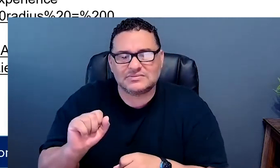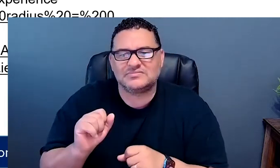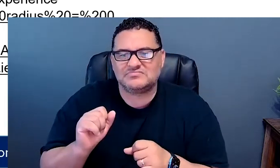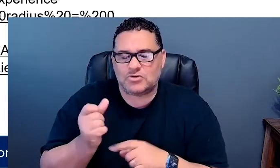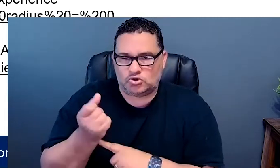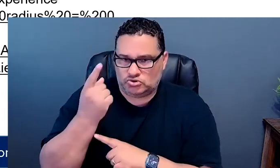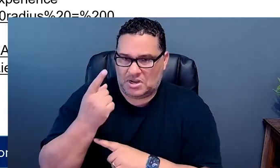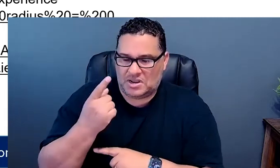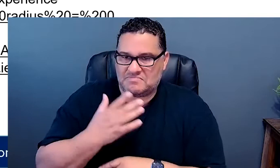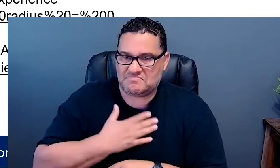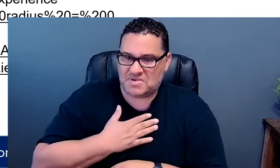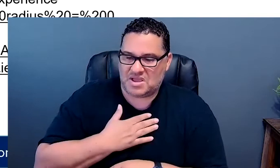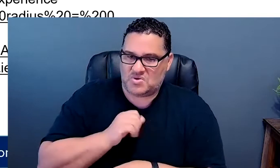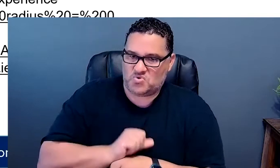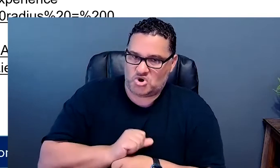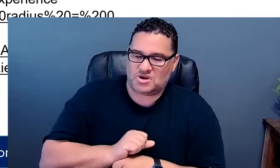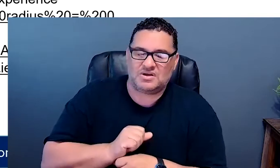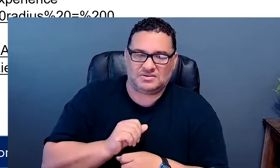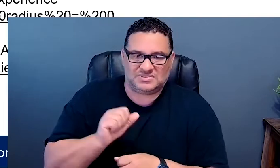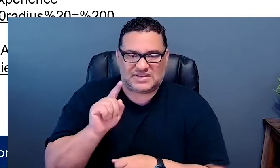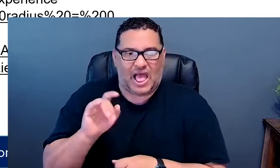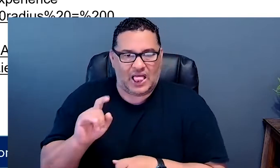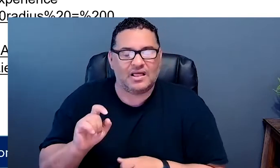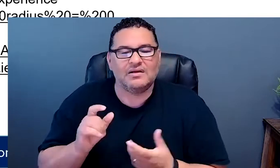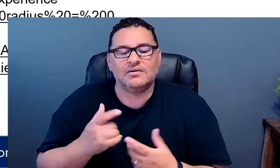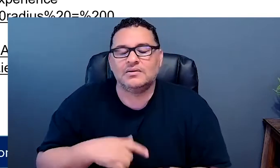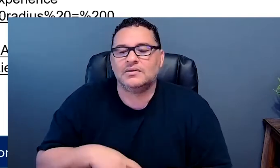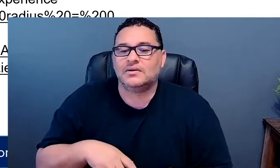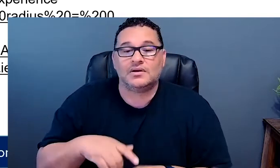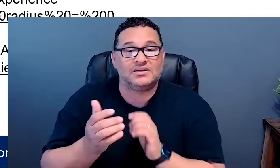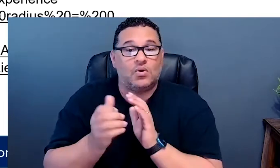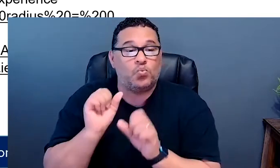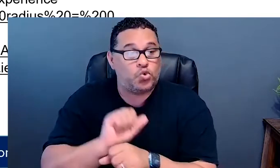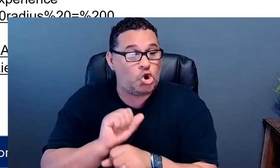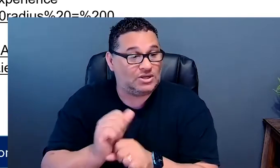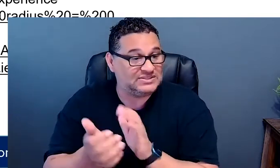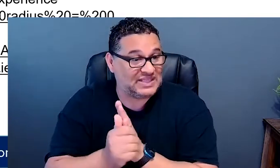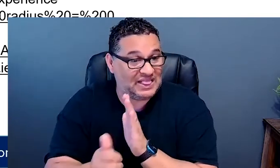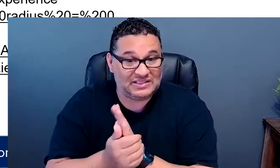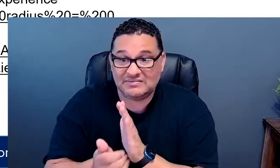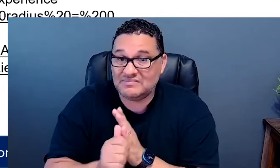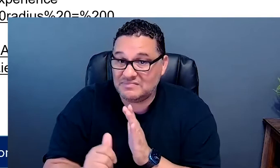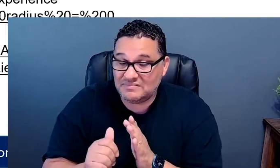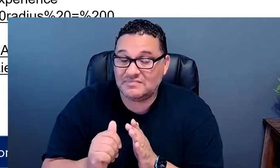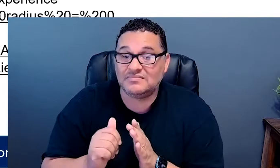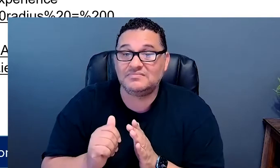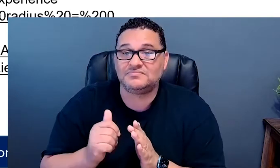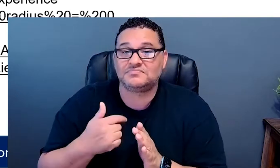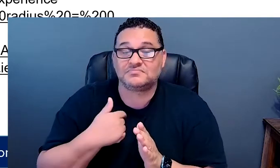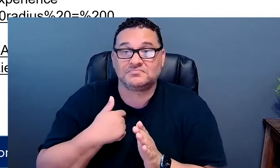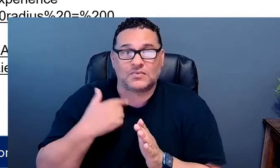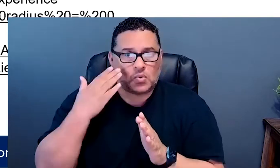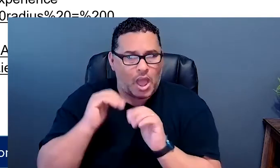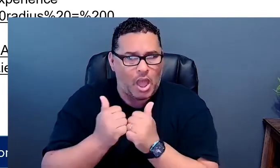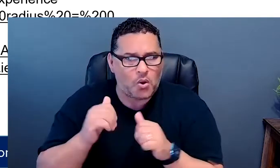style. Work skills, the things you know how to do, that's very important. And even if